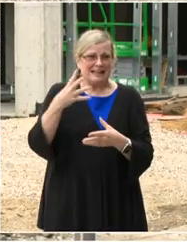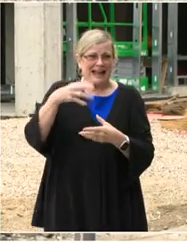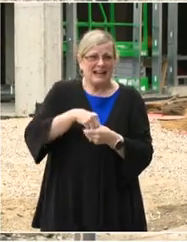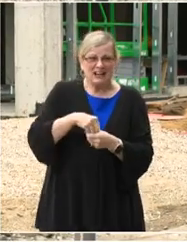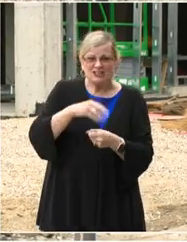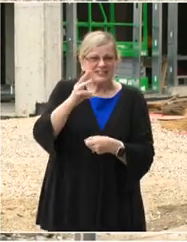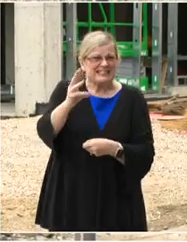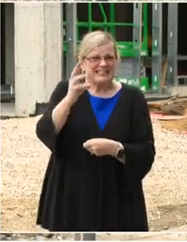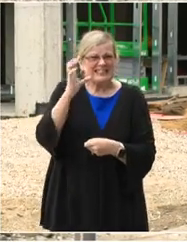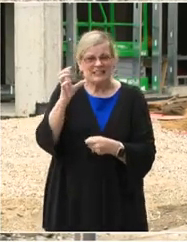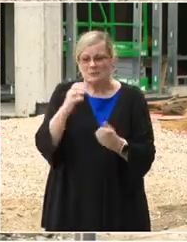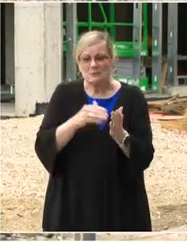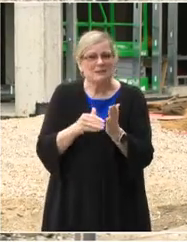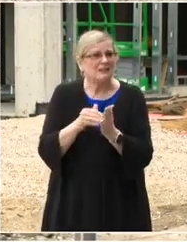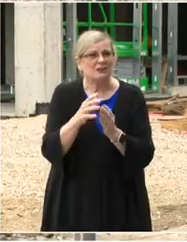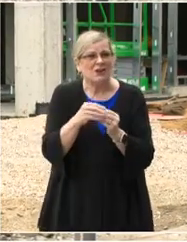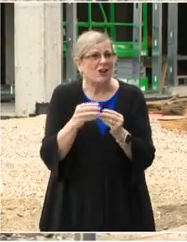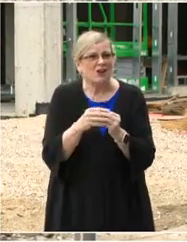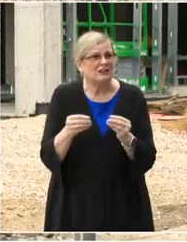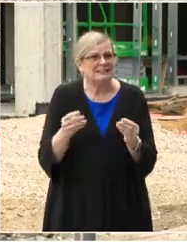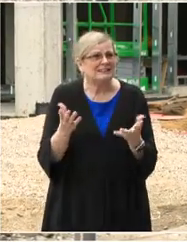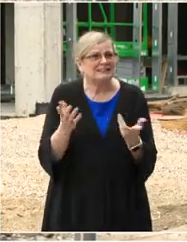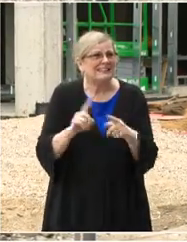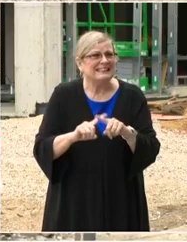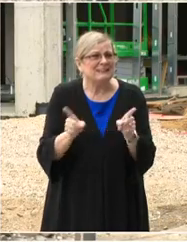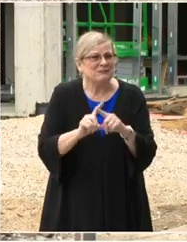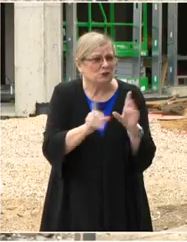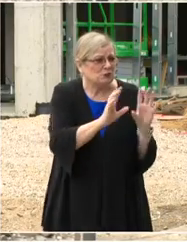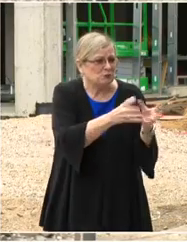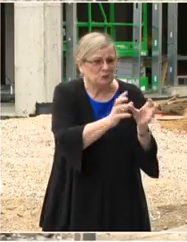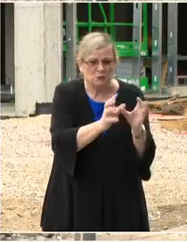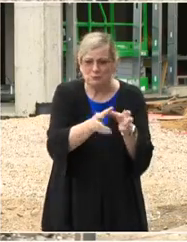million, but it was in different buckets.